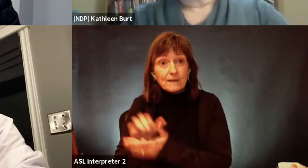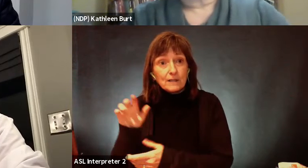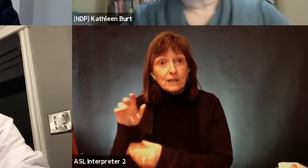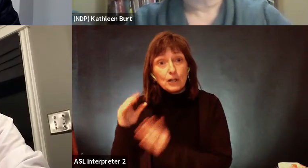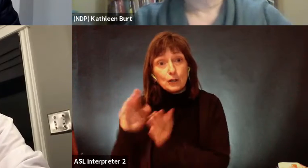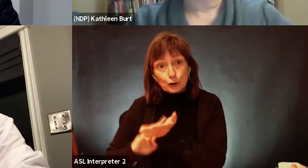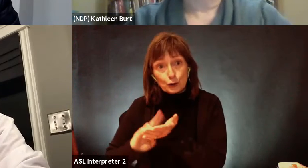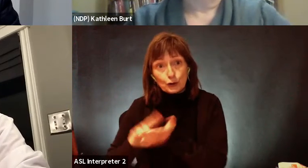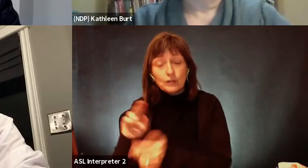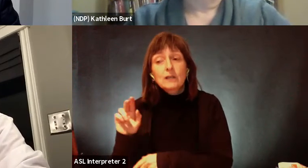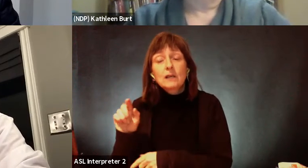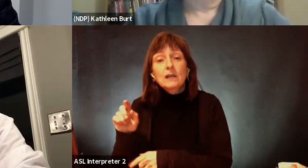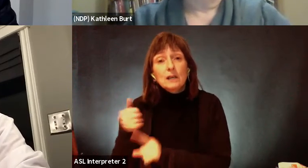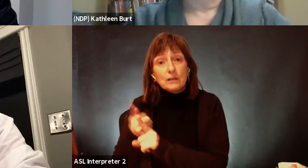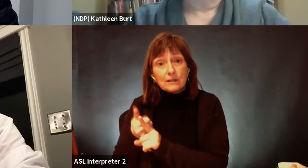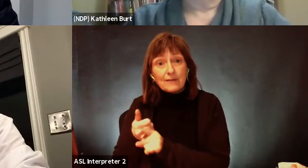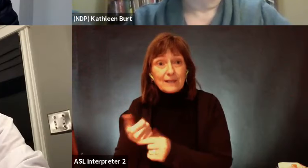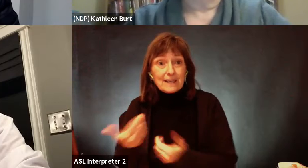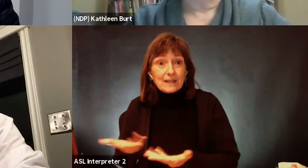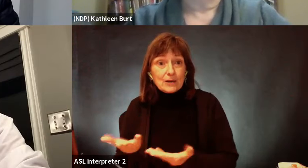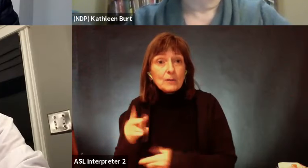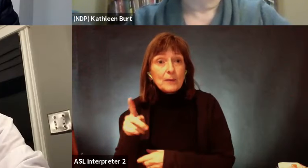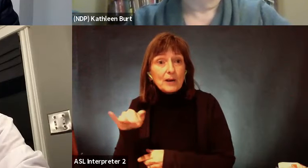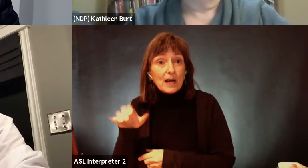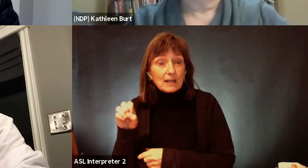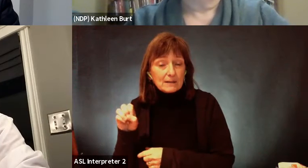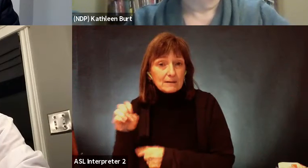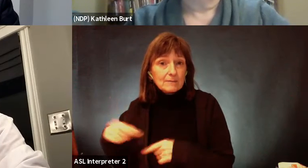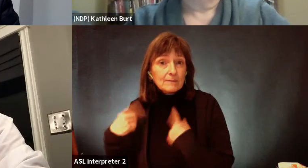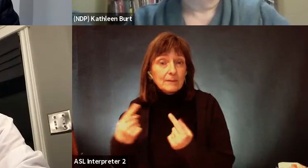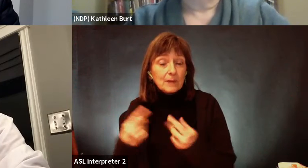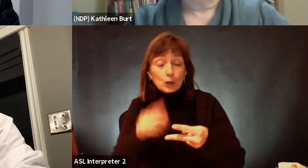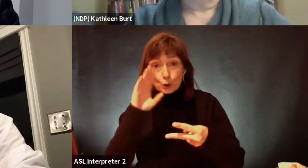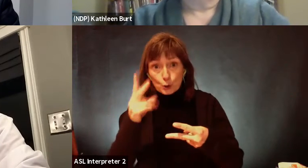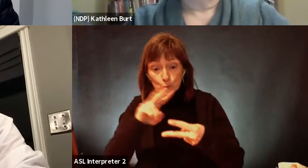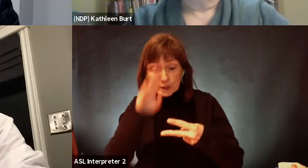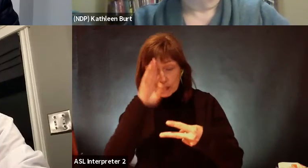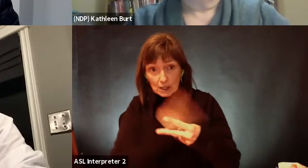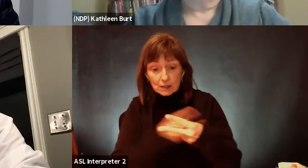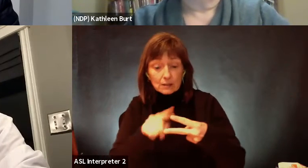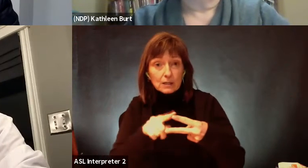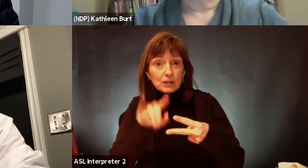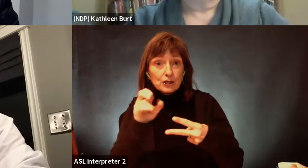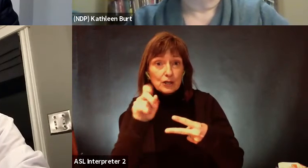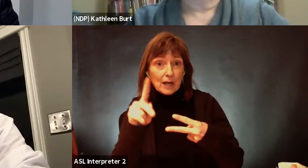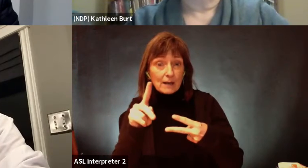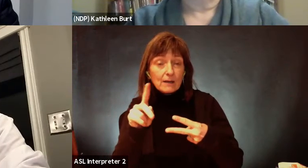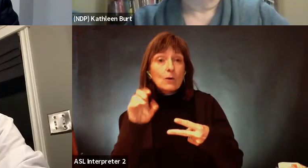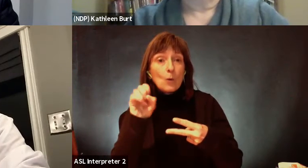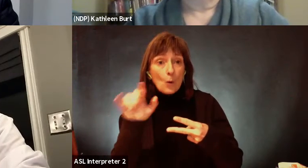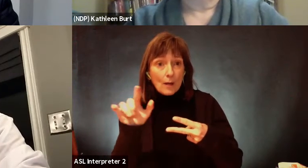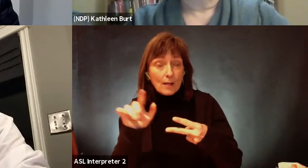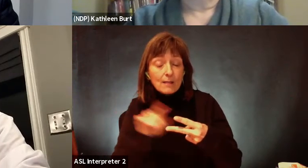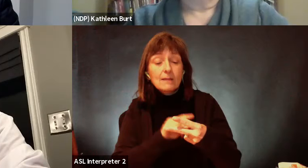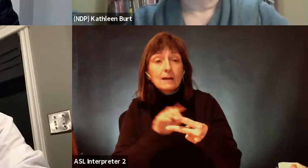28 years. We have two sons, Jack, who works in the offshore oil industry, and Luke, a grade 11 student at Holy Spirit High